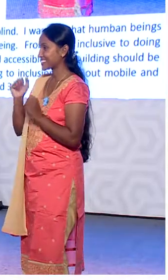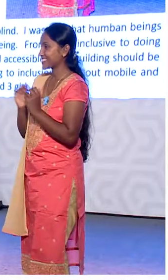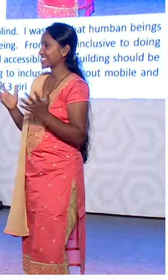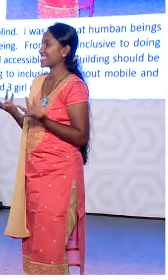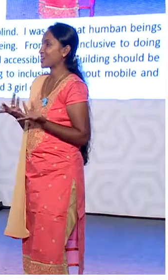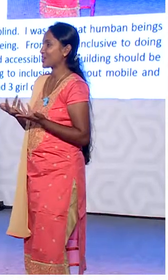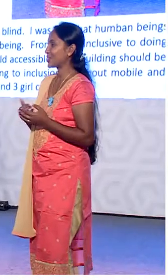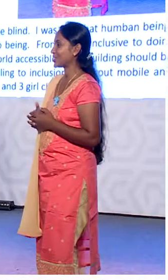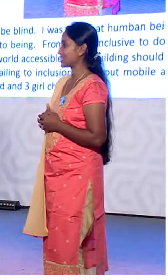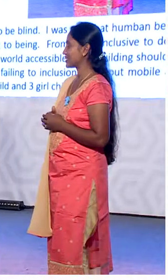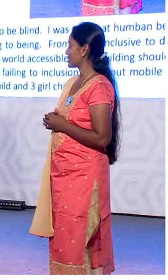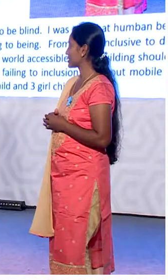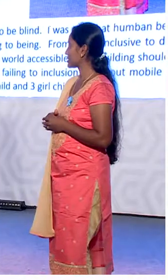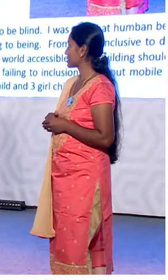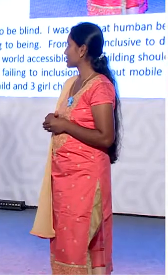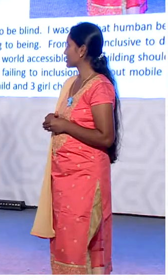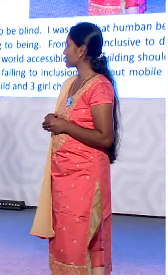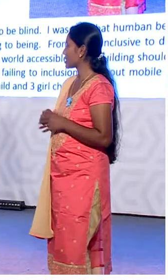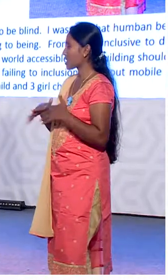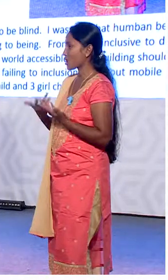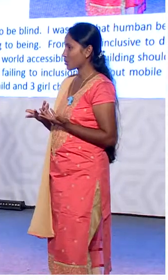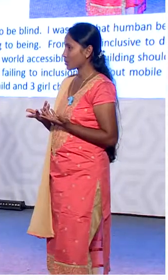mean? He asked,